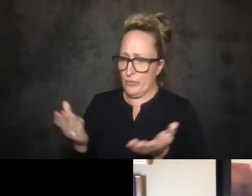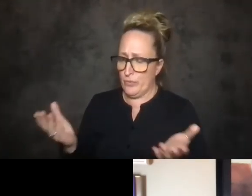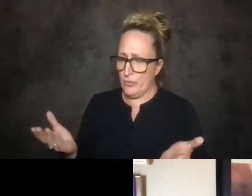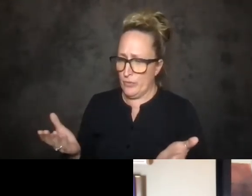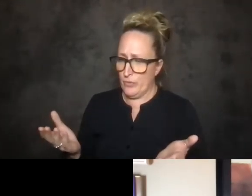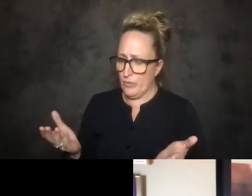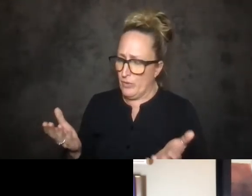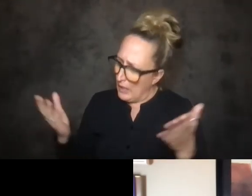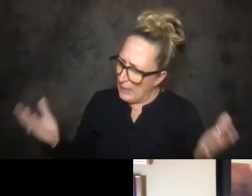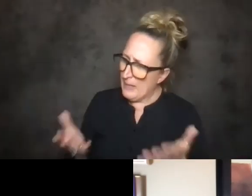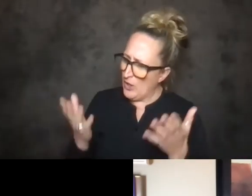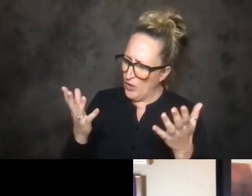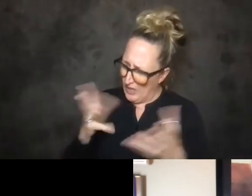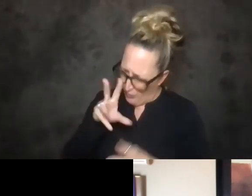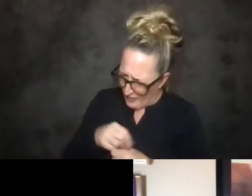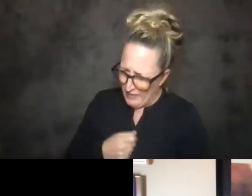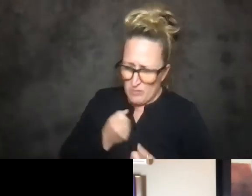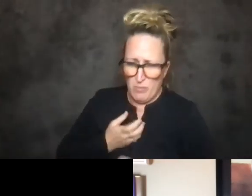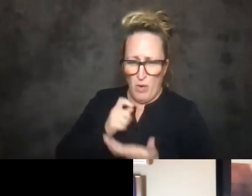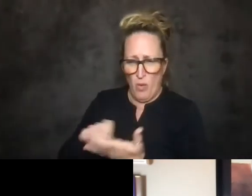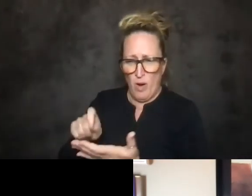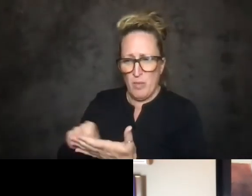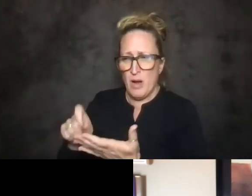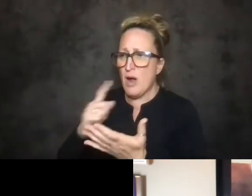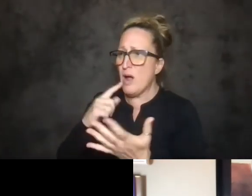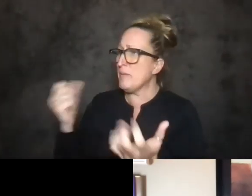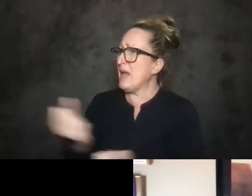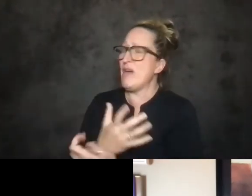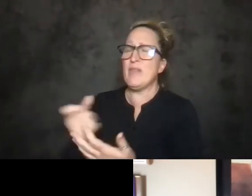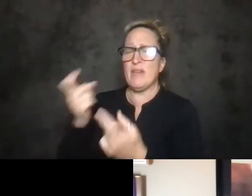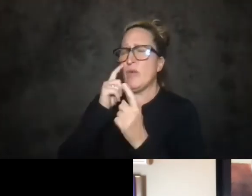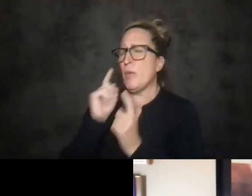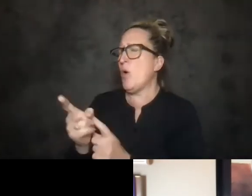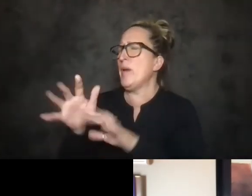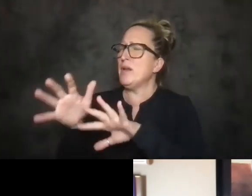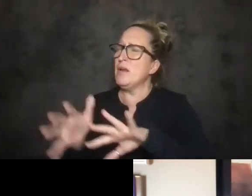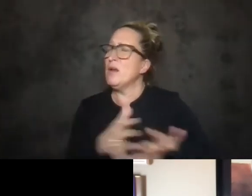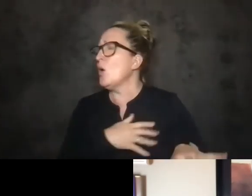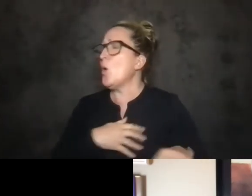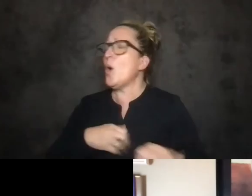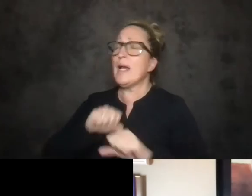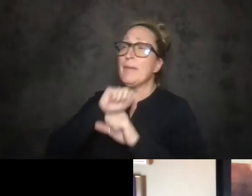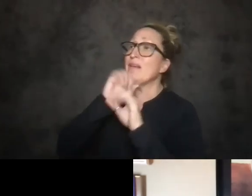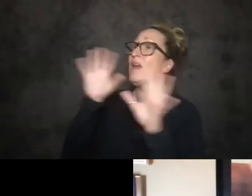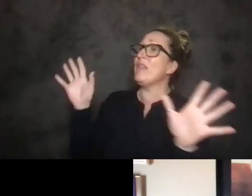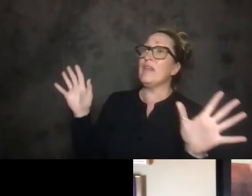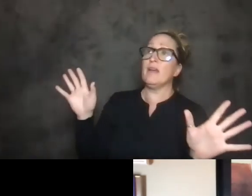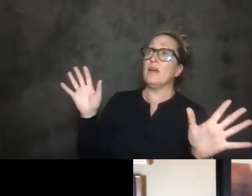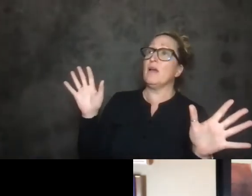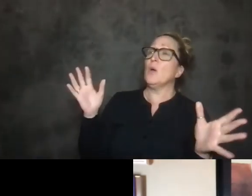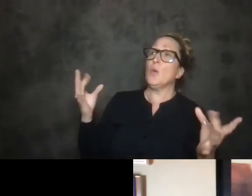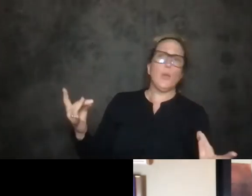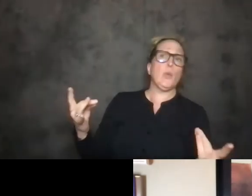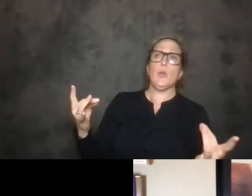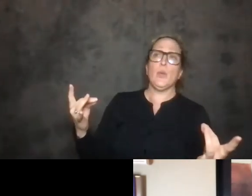I'm here, and in this poem, I can be everything for a moment, or I can be nothing, and